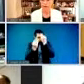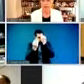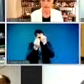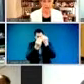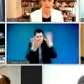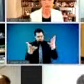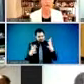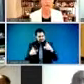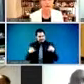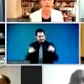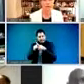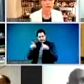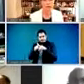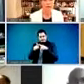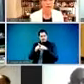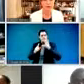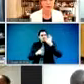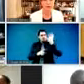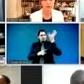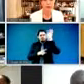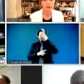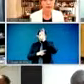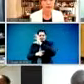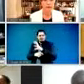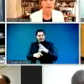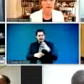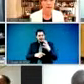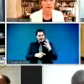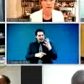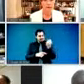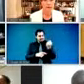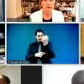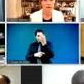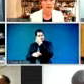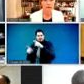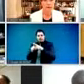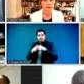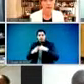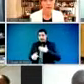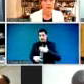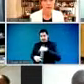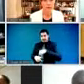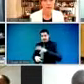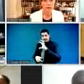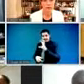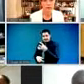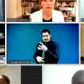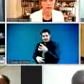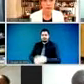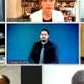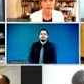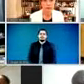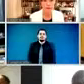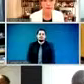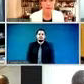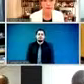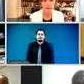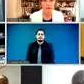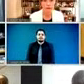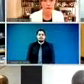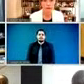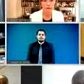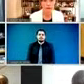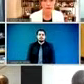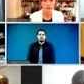like here, if we want, like, you see, I am a woman, I am a young girl, and I am really practicing